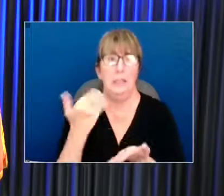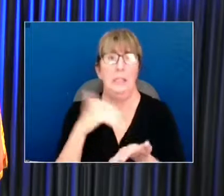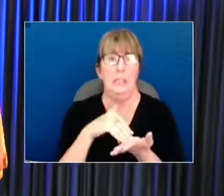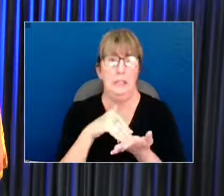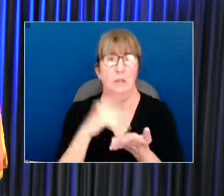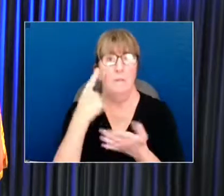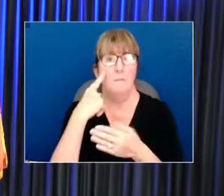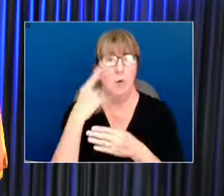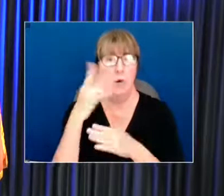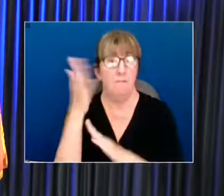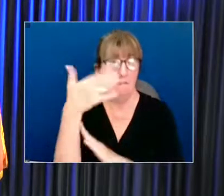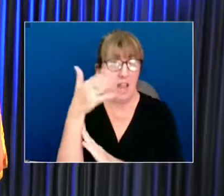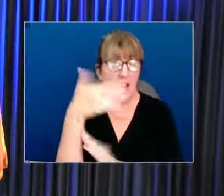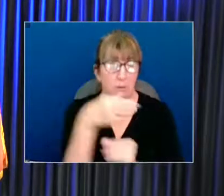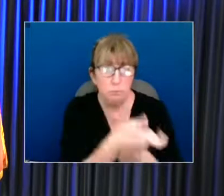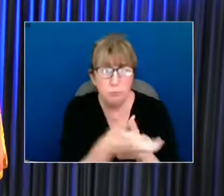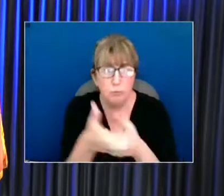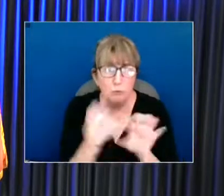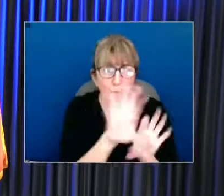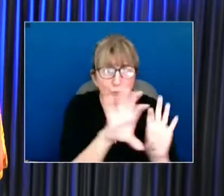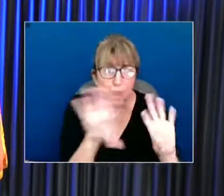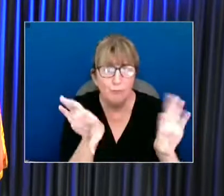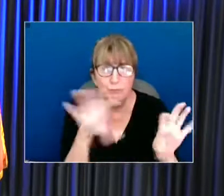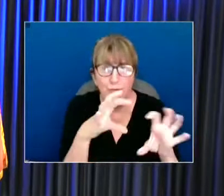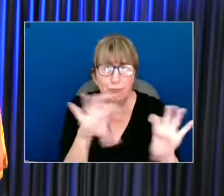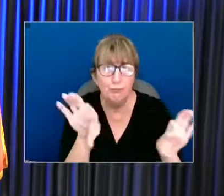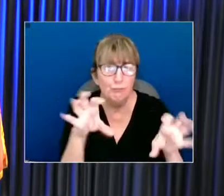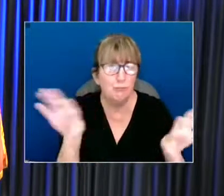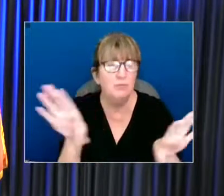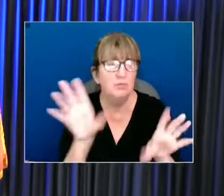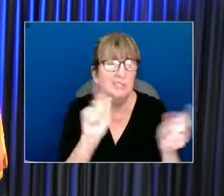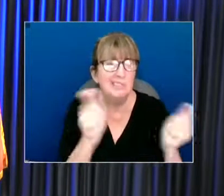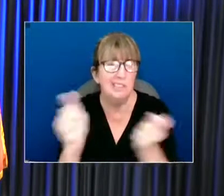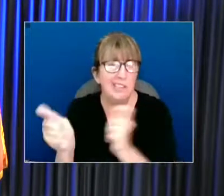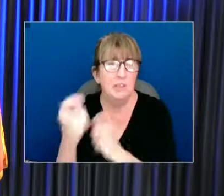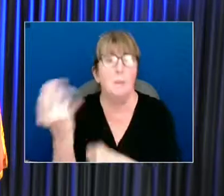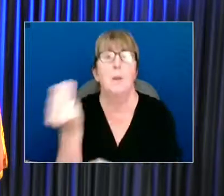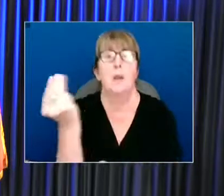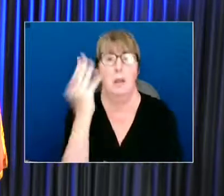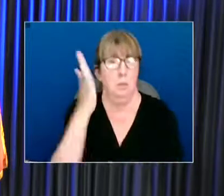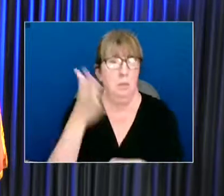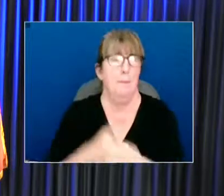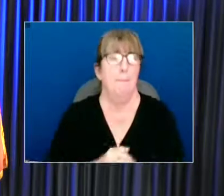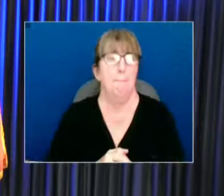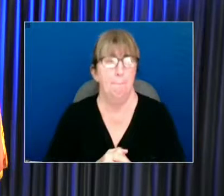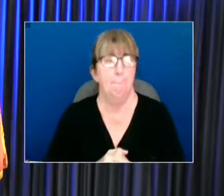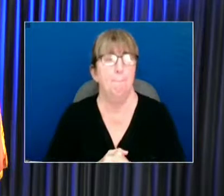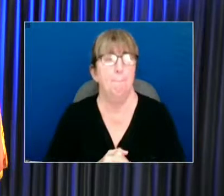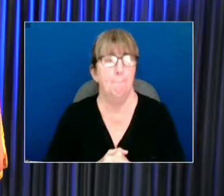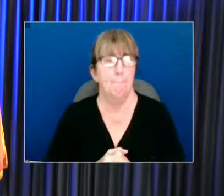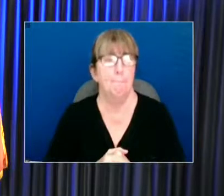on Monday morning. We will relight the flags. In fact,